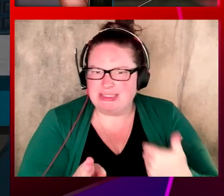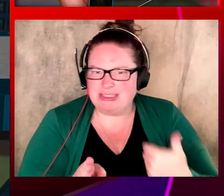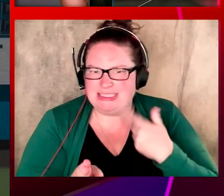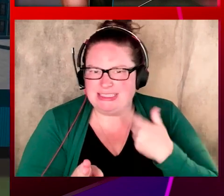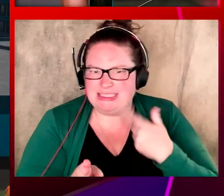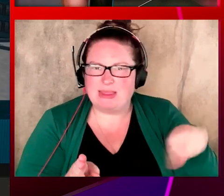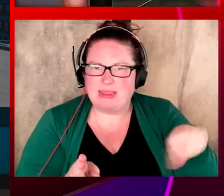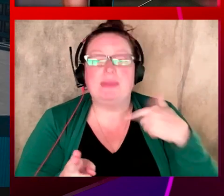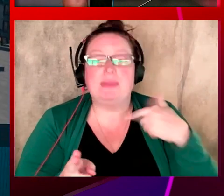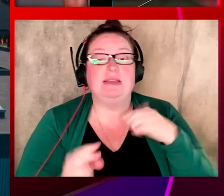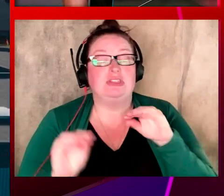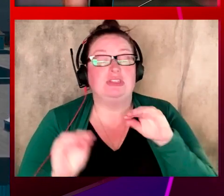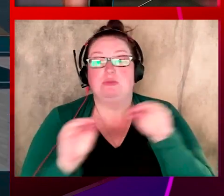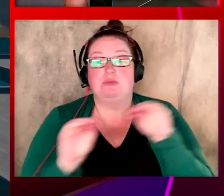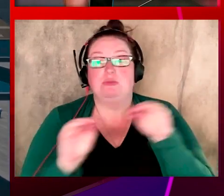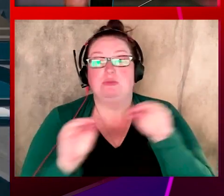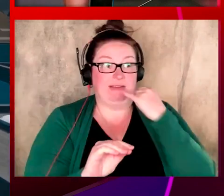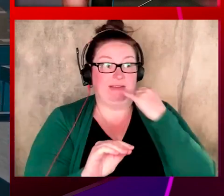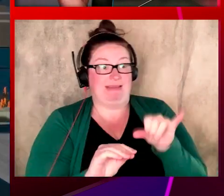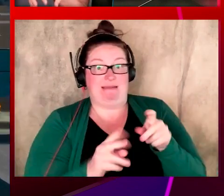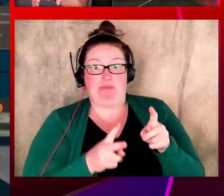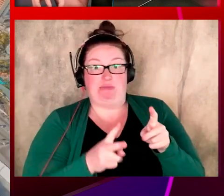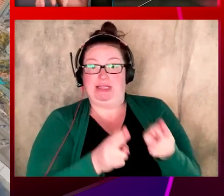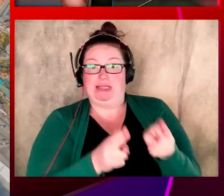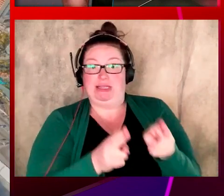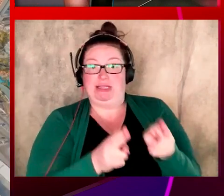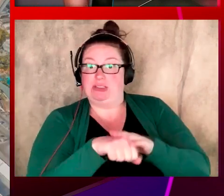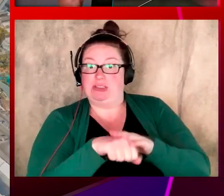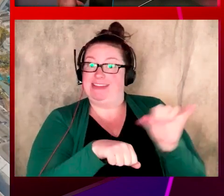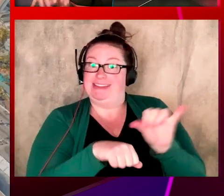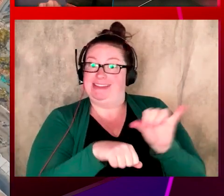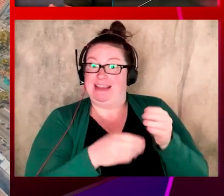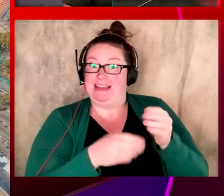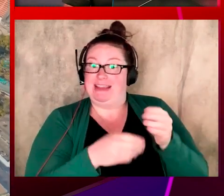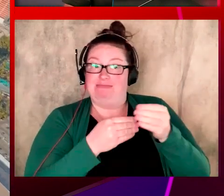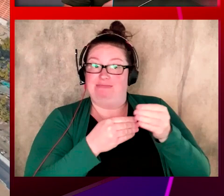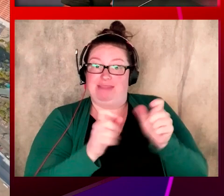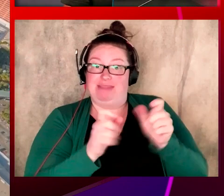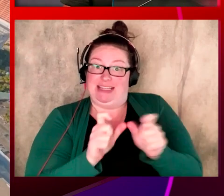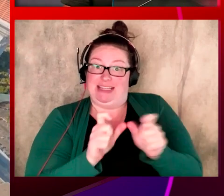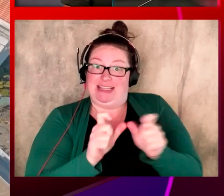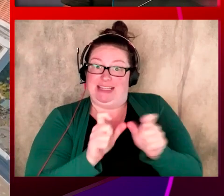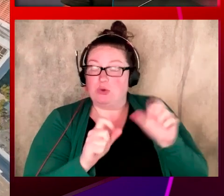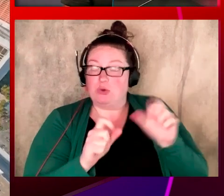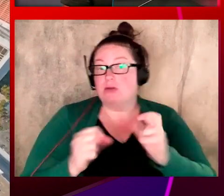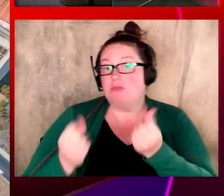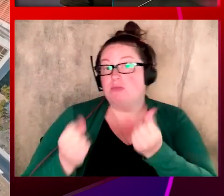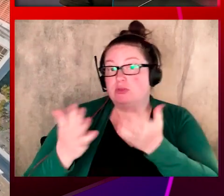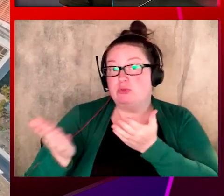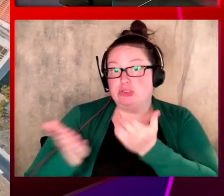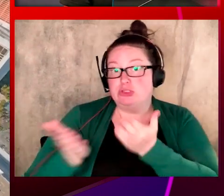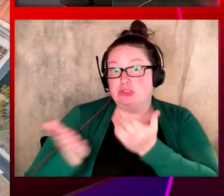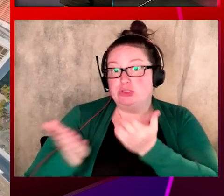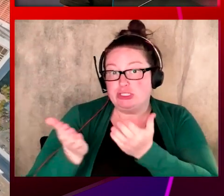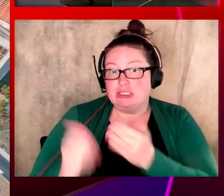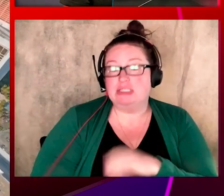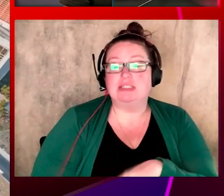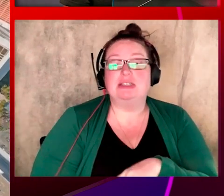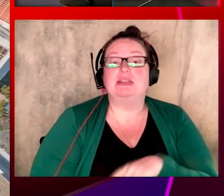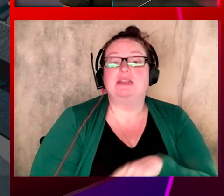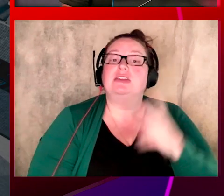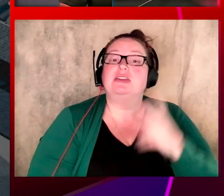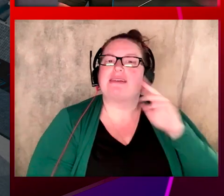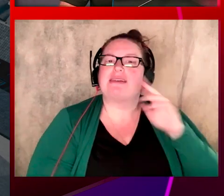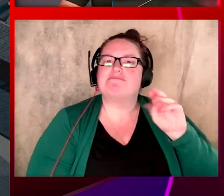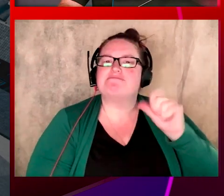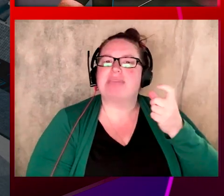the partitions, whether that partition is on the same instance or it's across multiple servers. And like you saw that Maxar demo, I'm going to